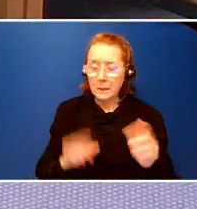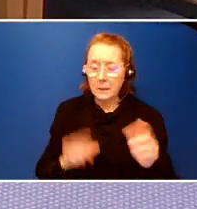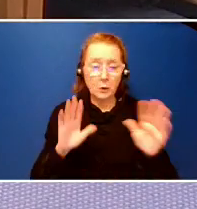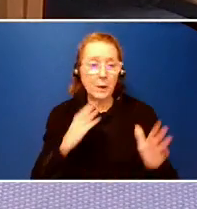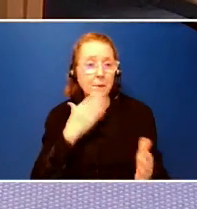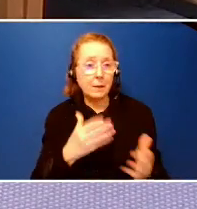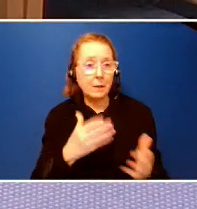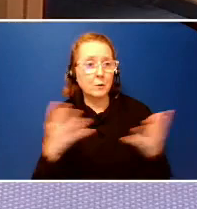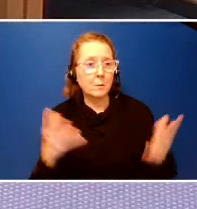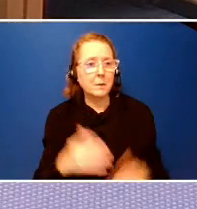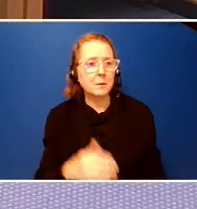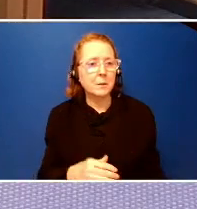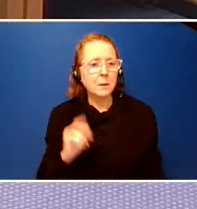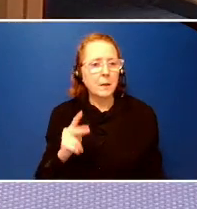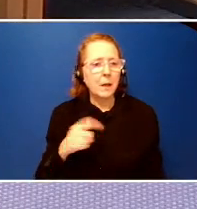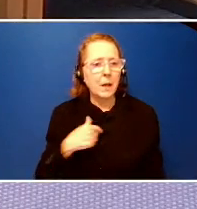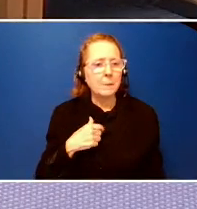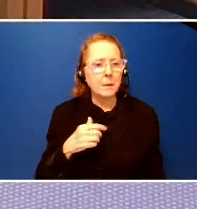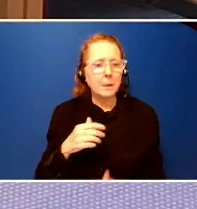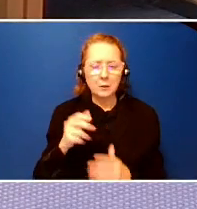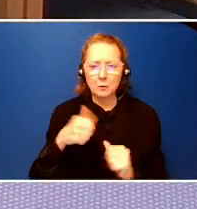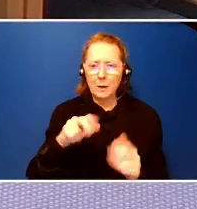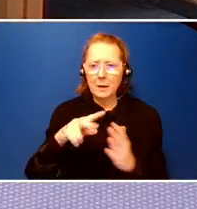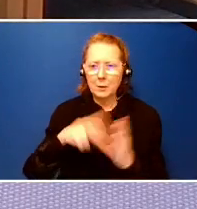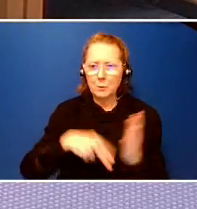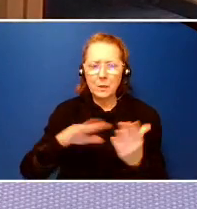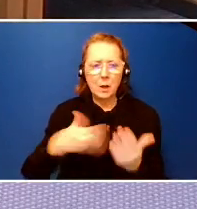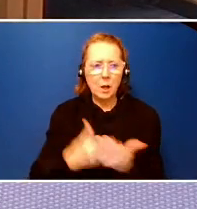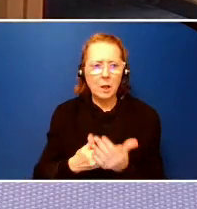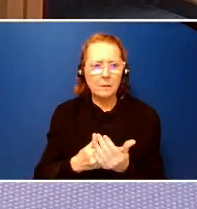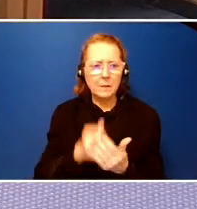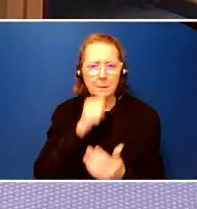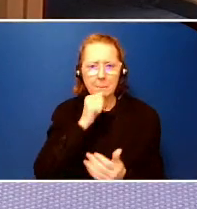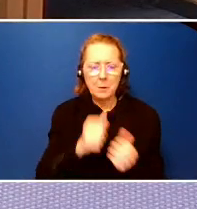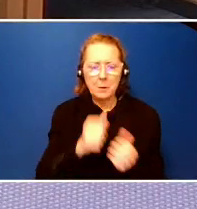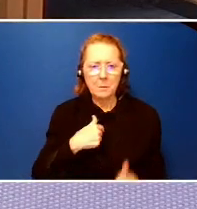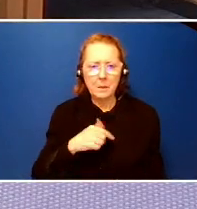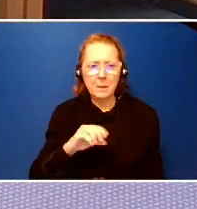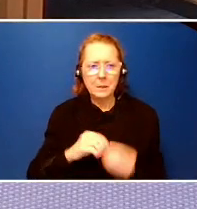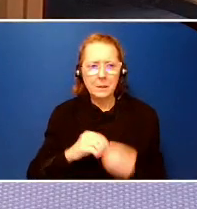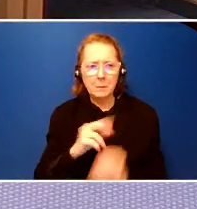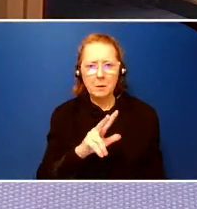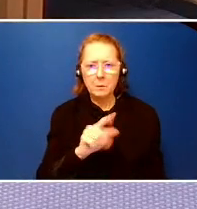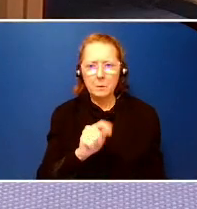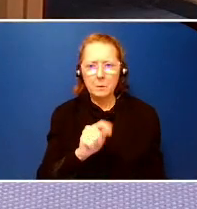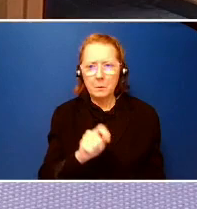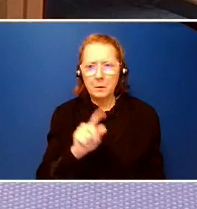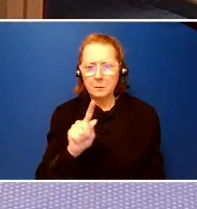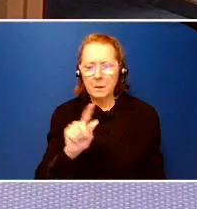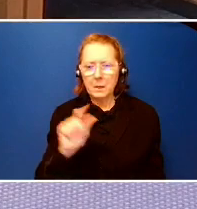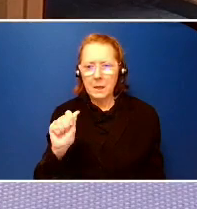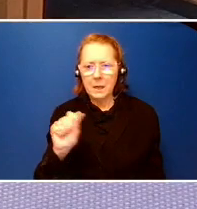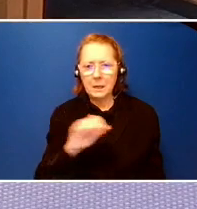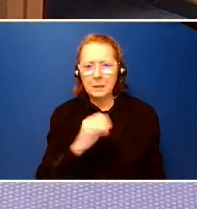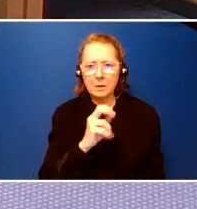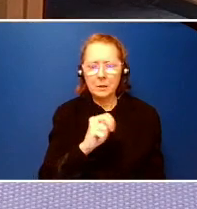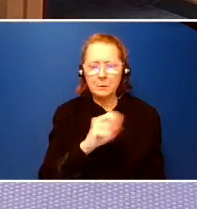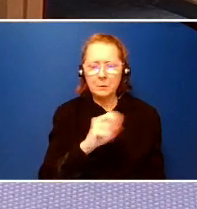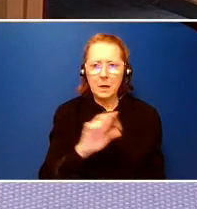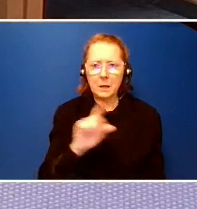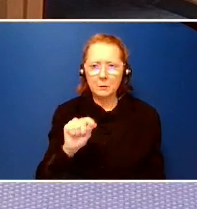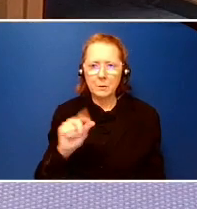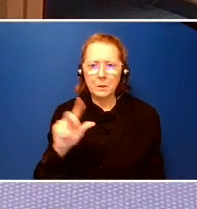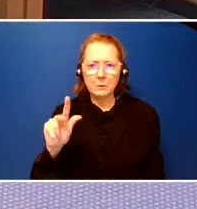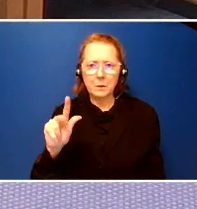much. All right, I'm going to go ahead and try and read all of this here. Bear with me. We have item 3.1A, the January 9th, 2023 draft